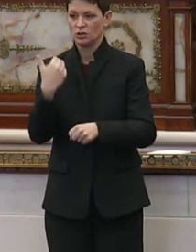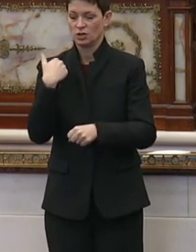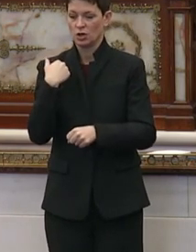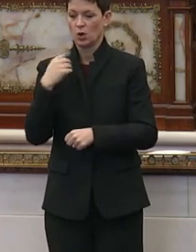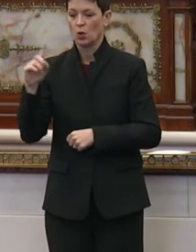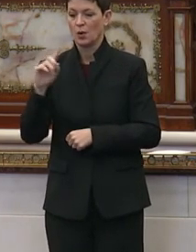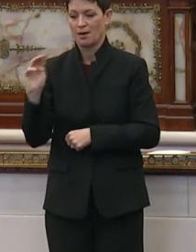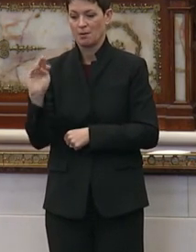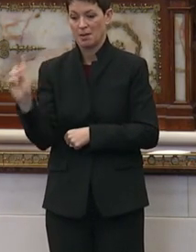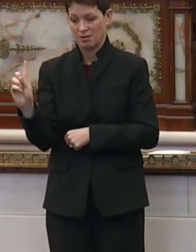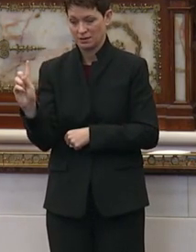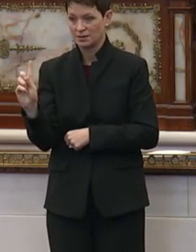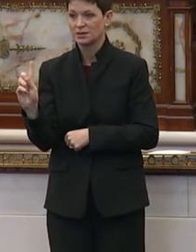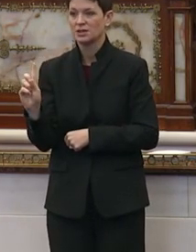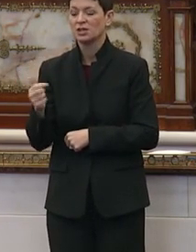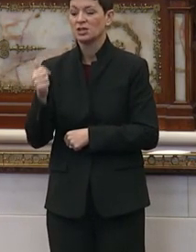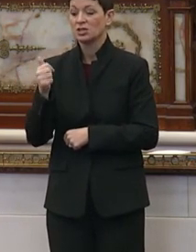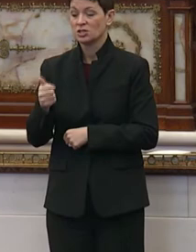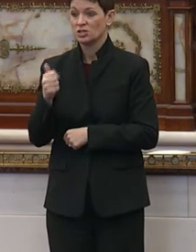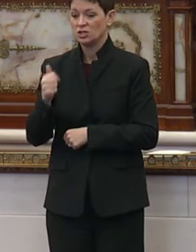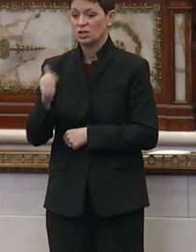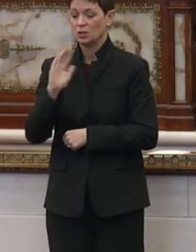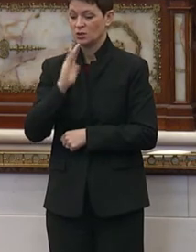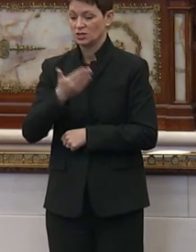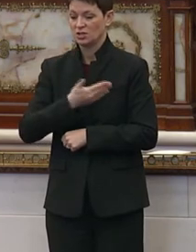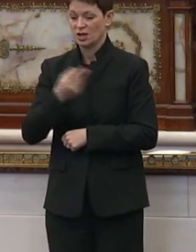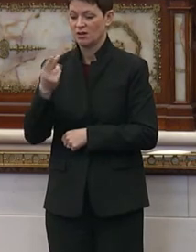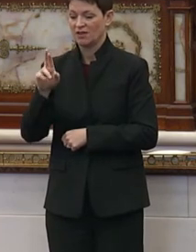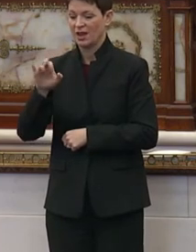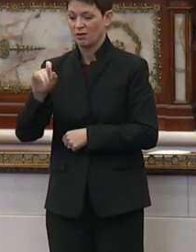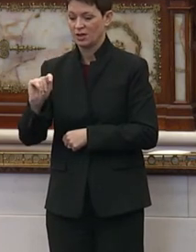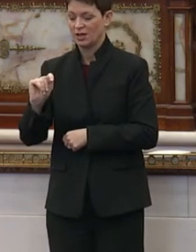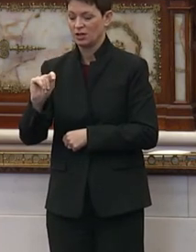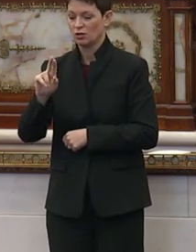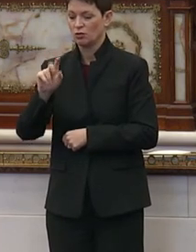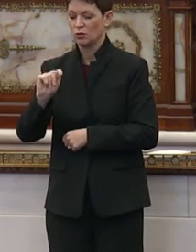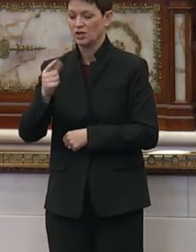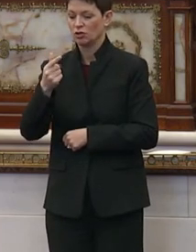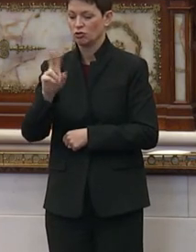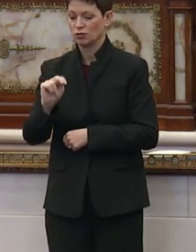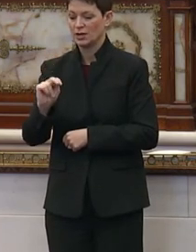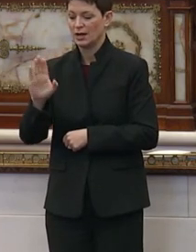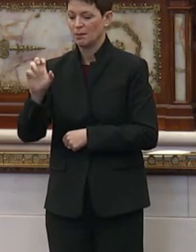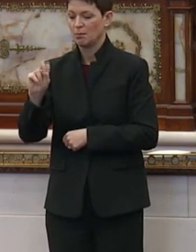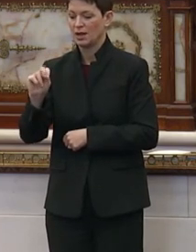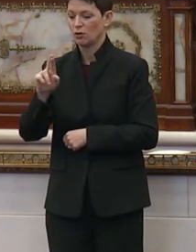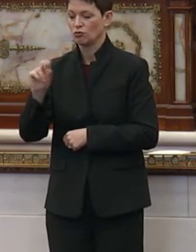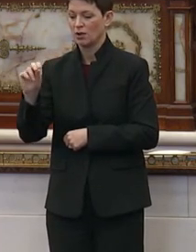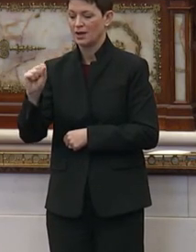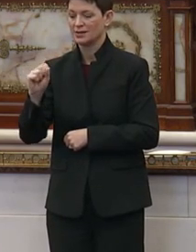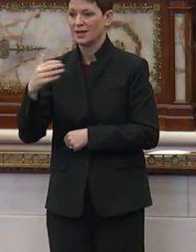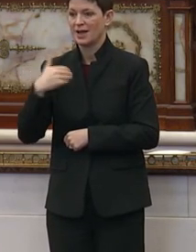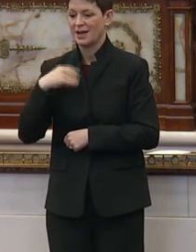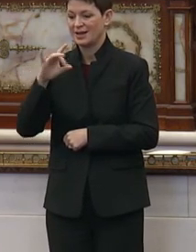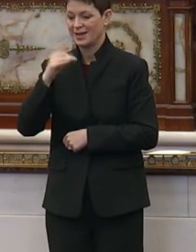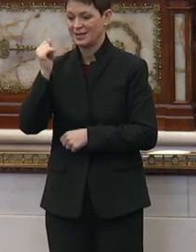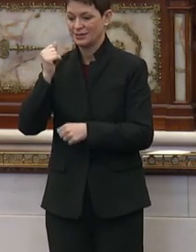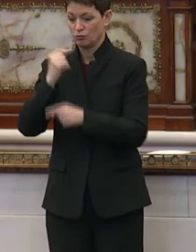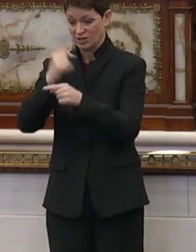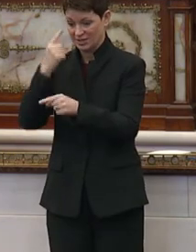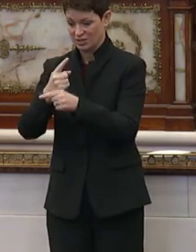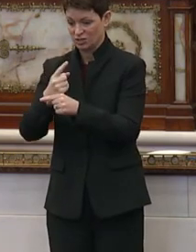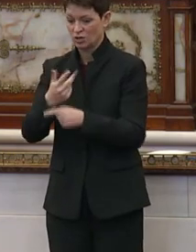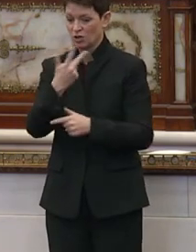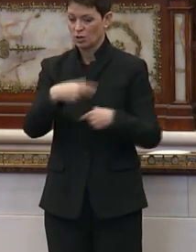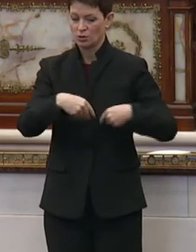Dorchester County, Maryland. Tubman, the daughter of Harriet Ritt Green and Ben Ross, had 8 siblings, 3 of which